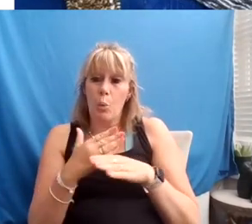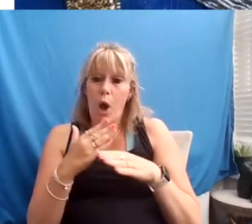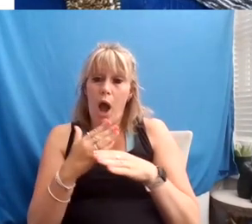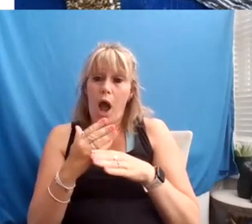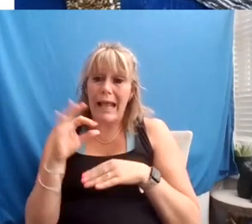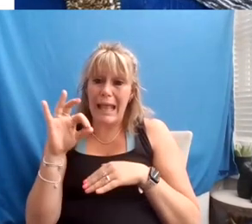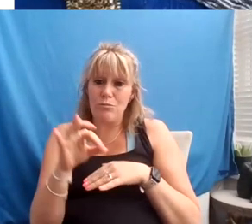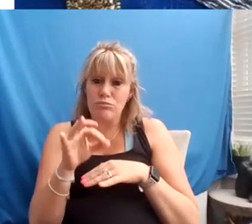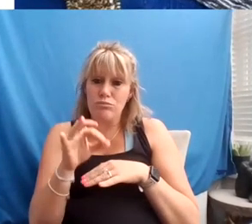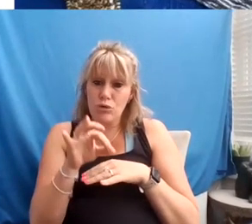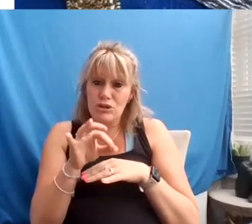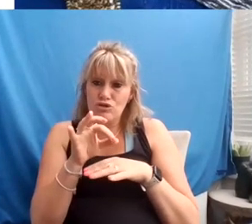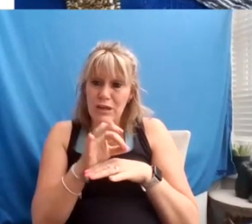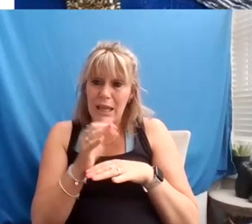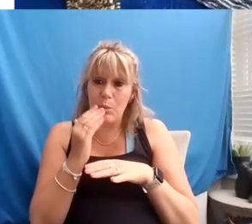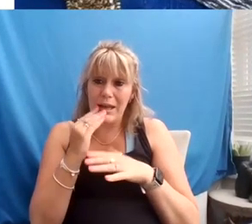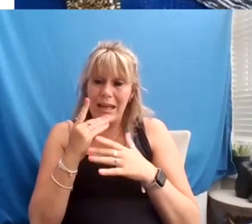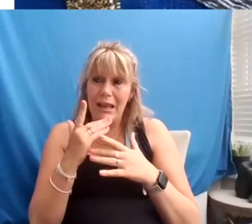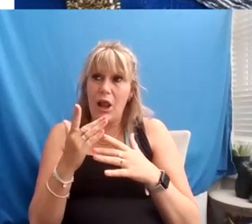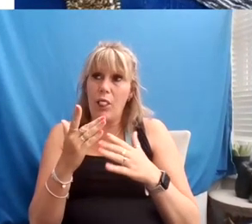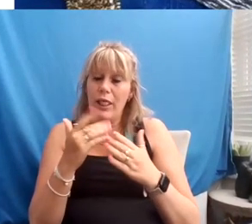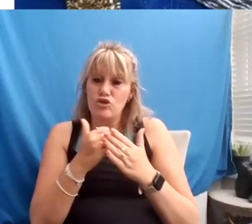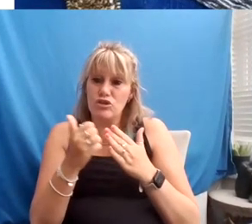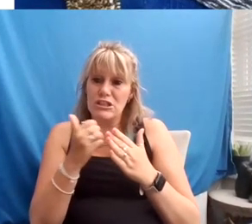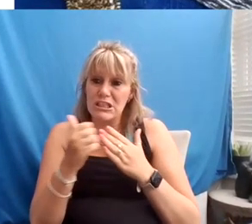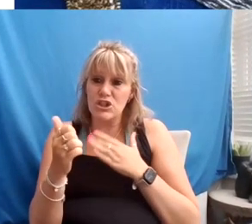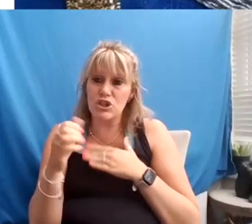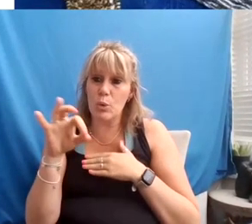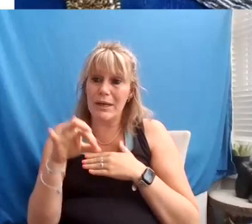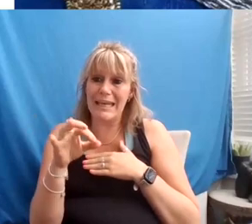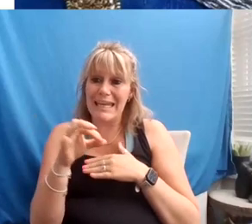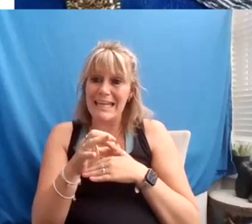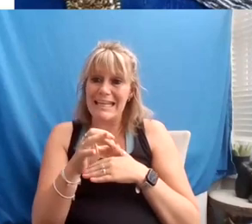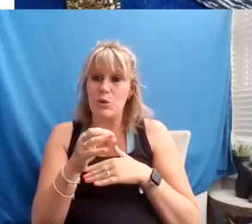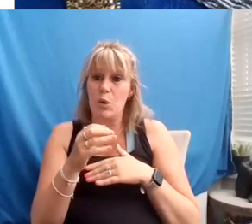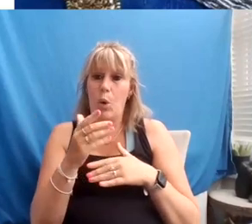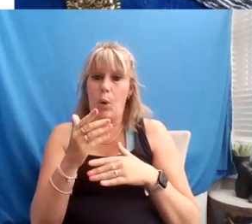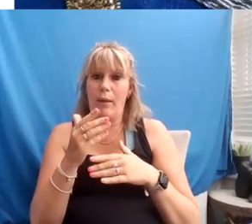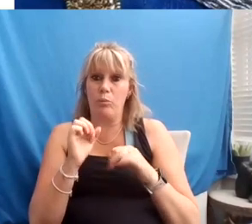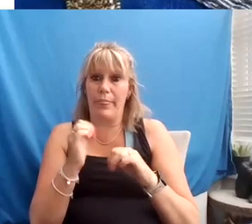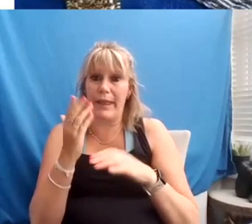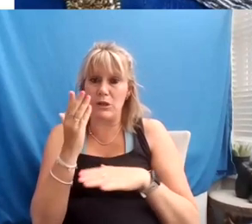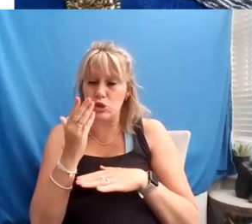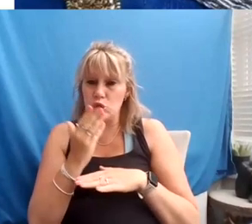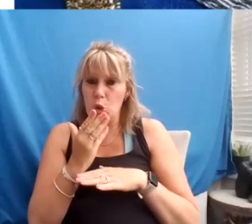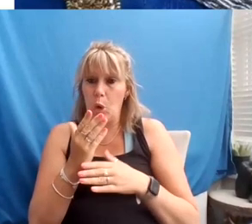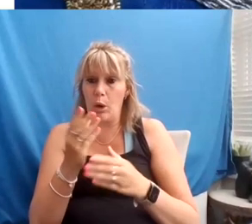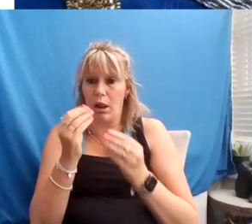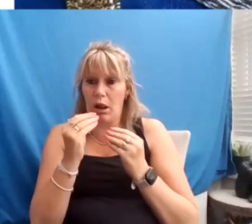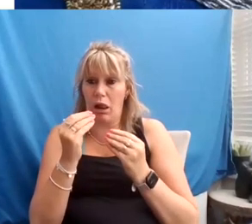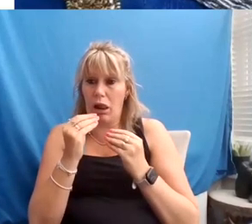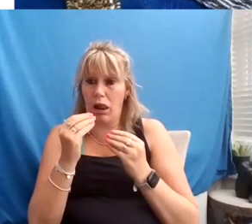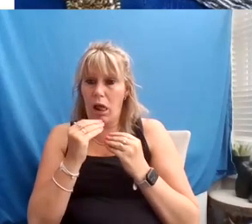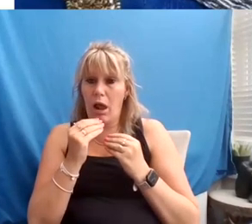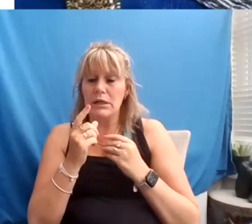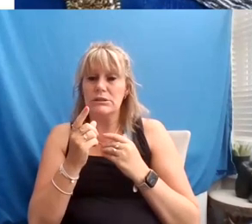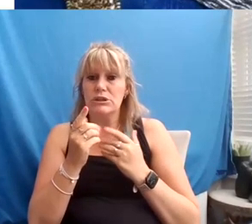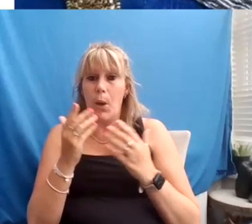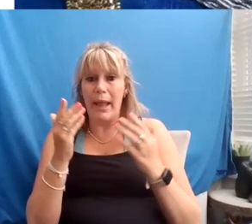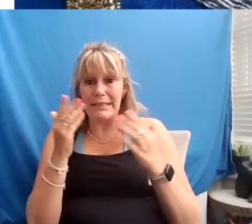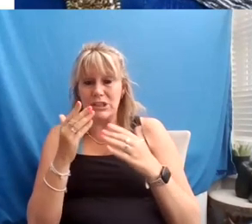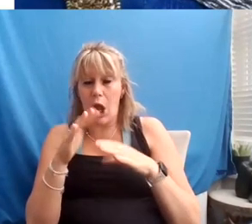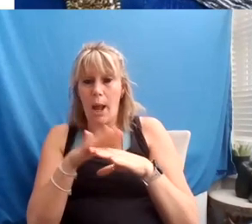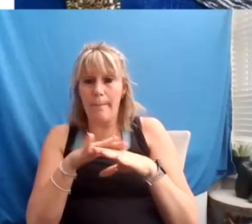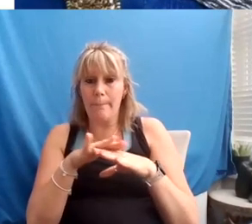studying traditional needlework techniques at the Royal School of Needlework in 2013. So it's a dark blue